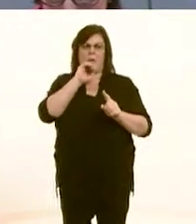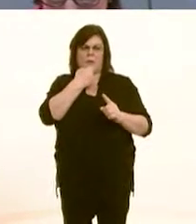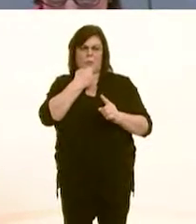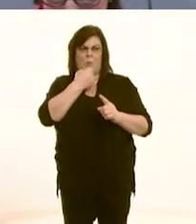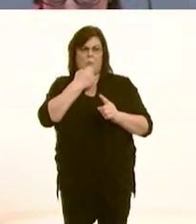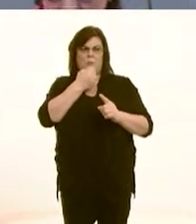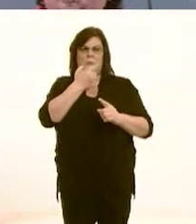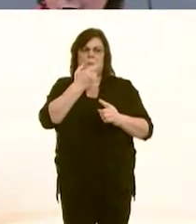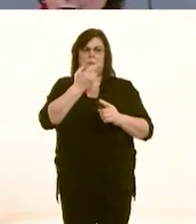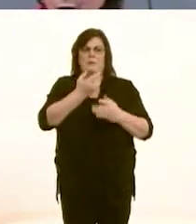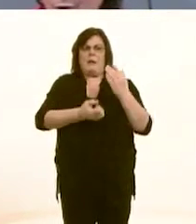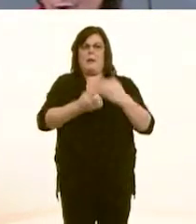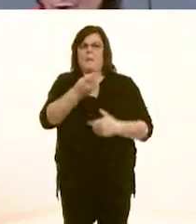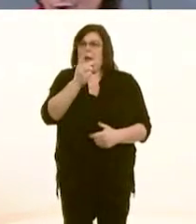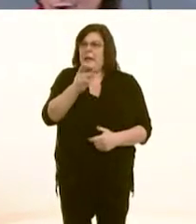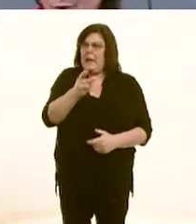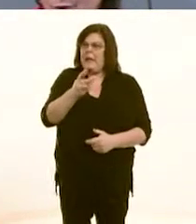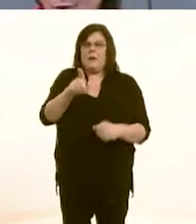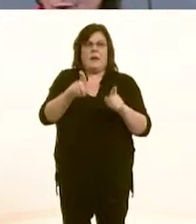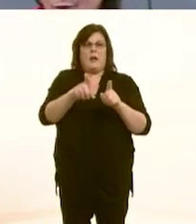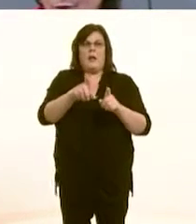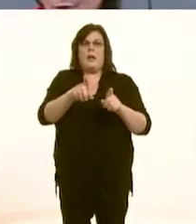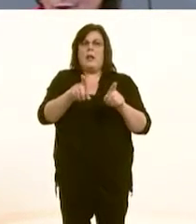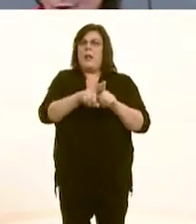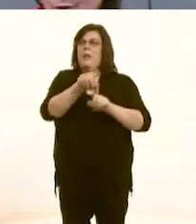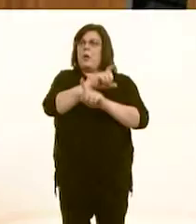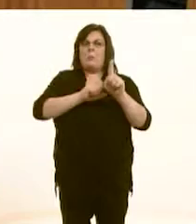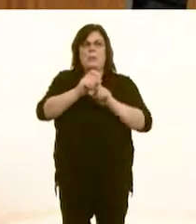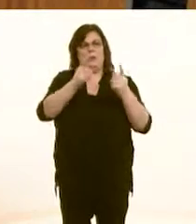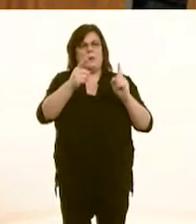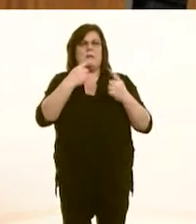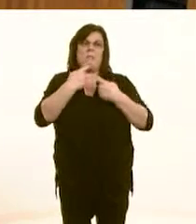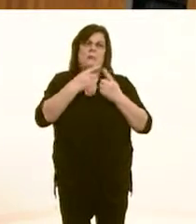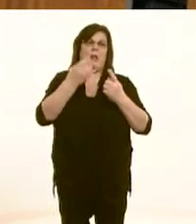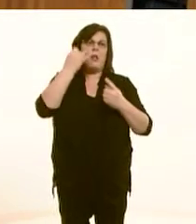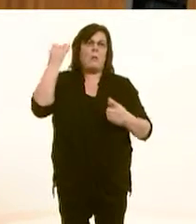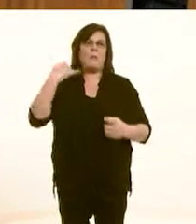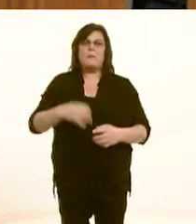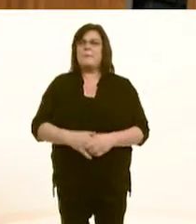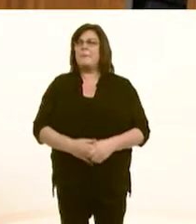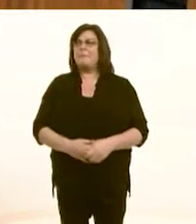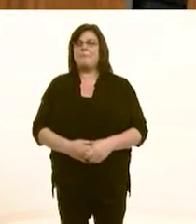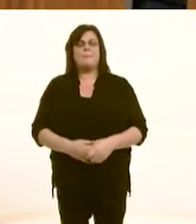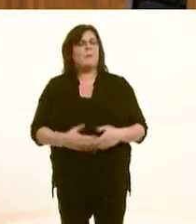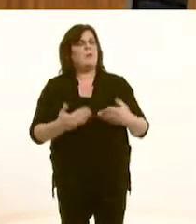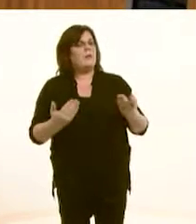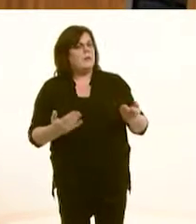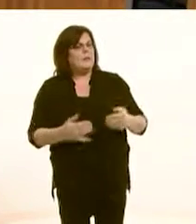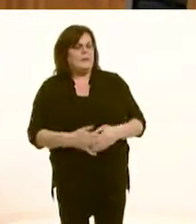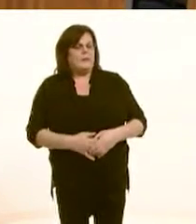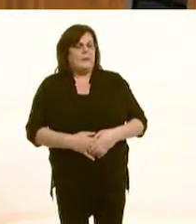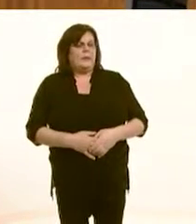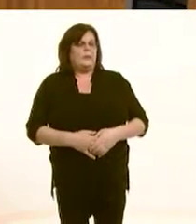final chapter, as your Communities Minister indicated last week when she addressed this issue? Yes, Minister. Well, I mean, first of all,